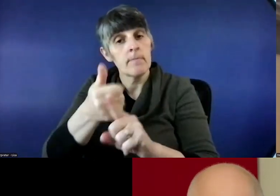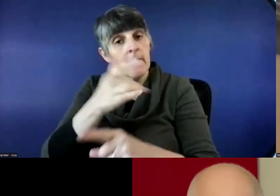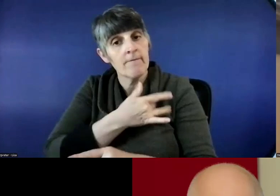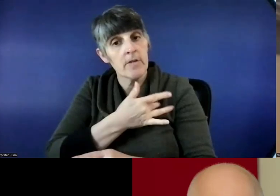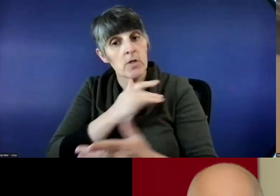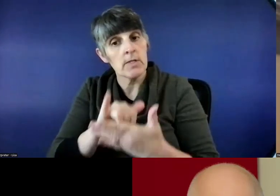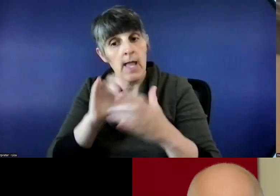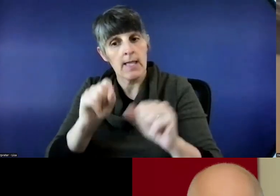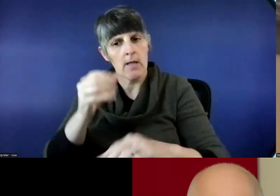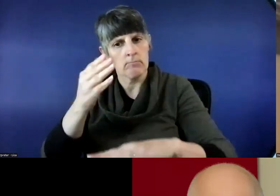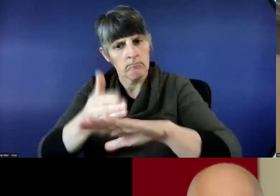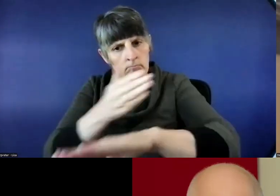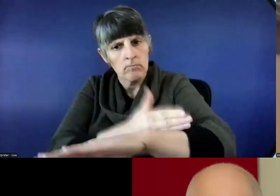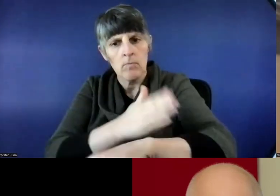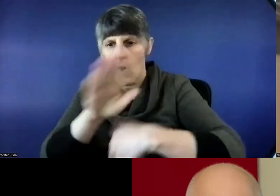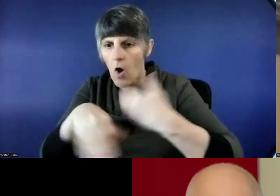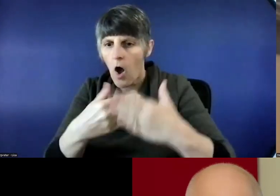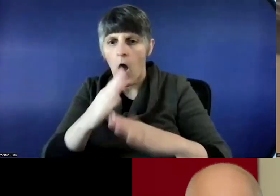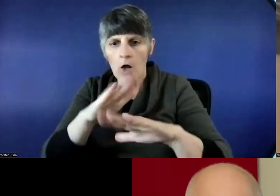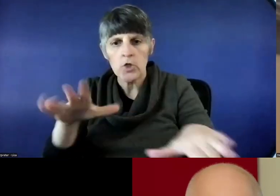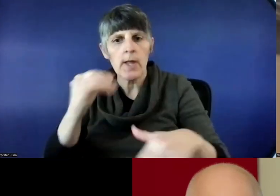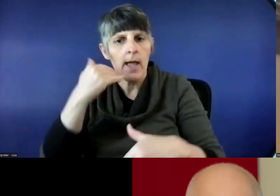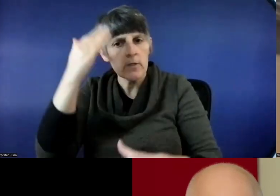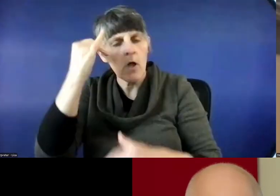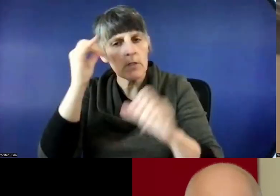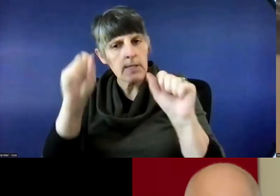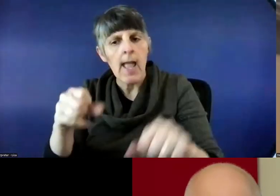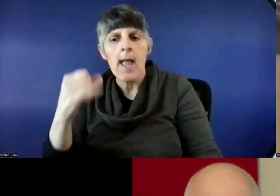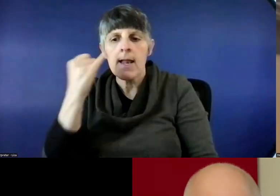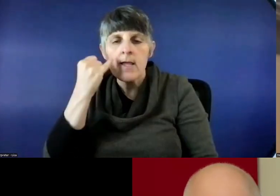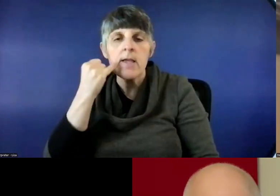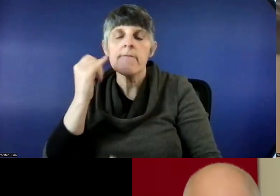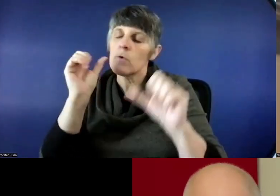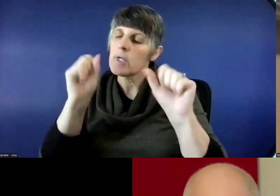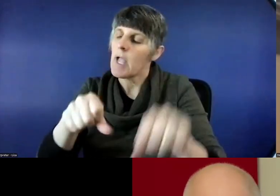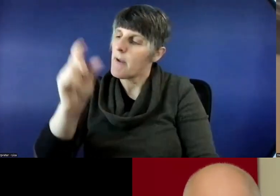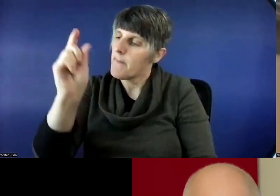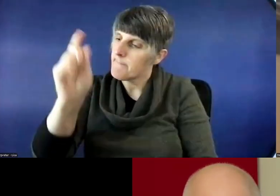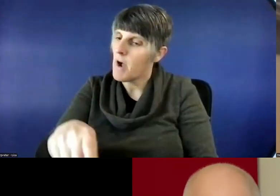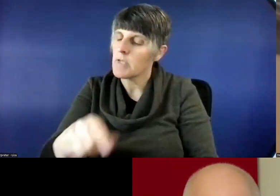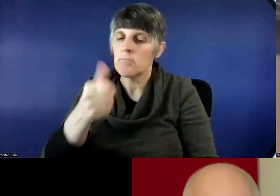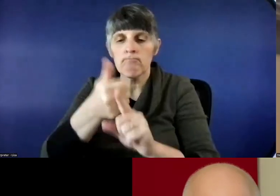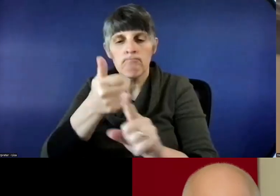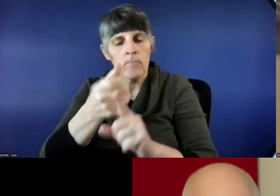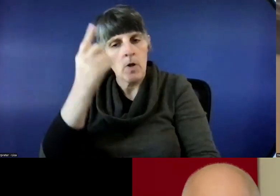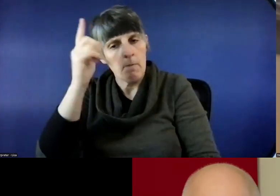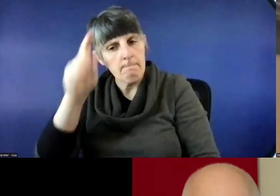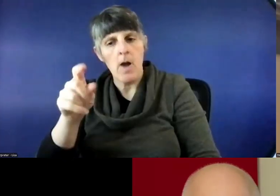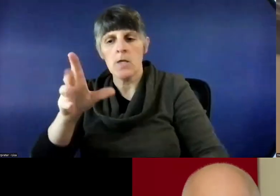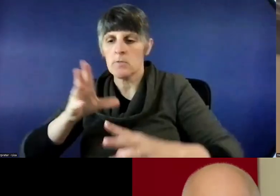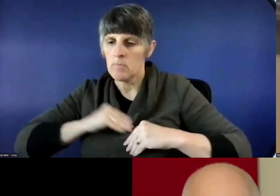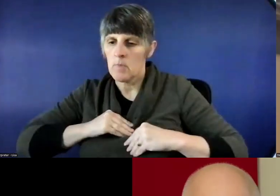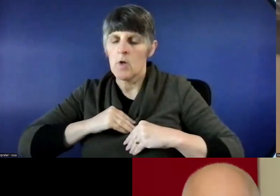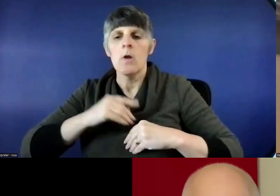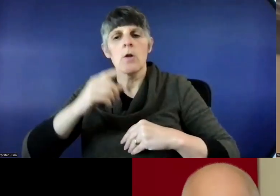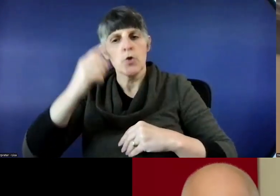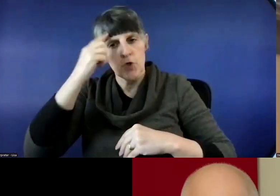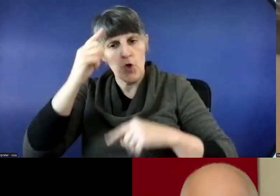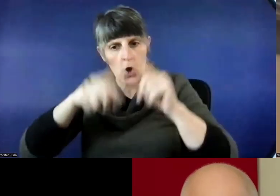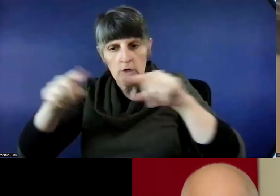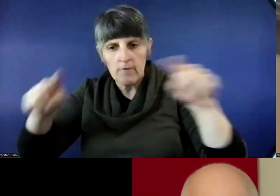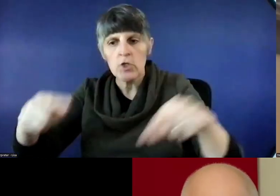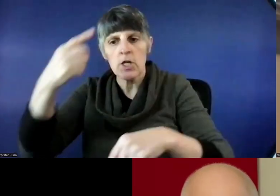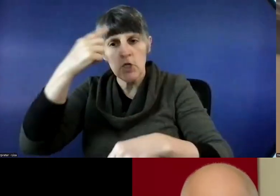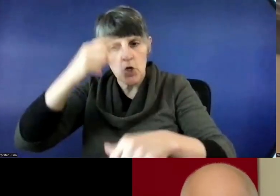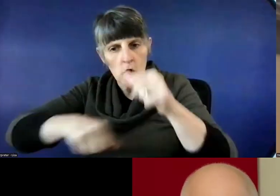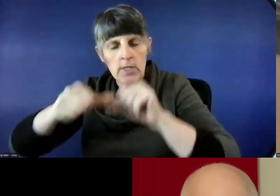we can do better for all children and adults. If we can, we must. Guy understands that we must embrace neurodiversity and neuroscience